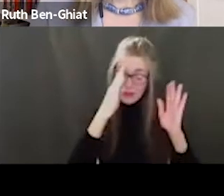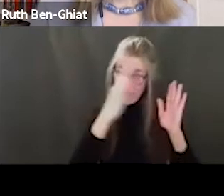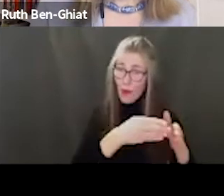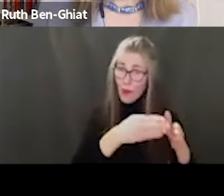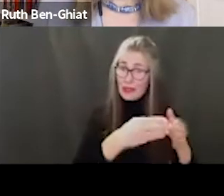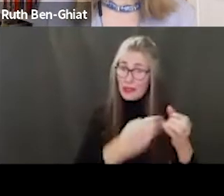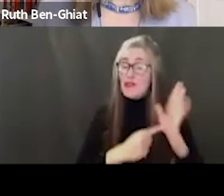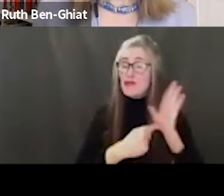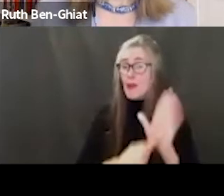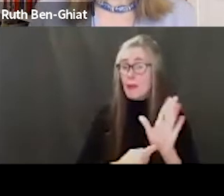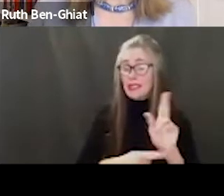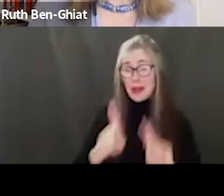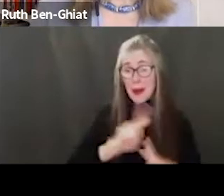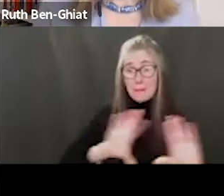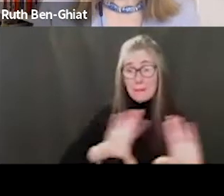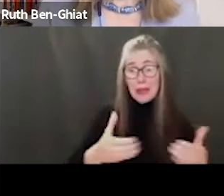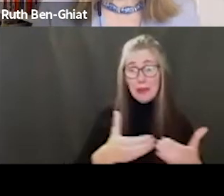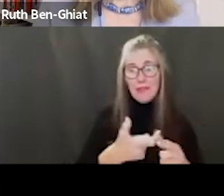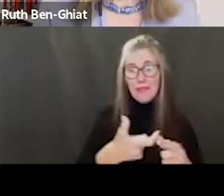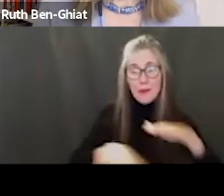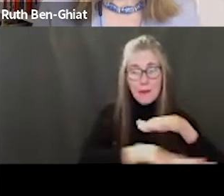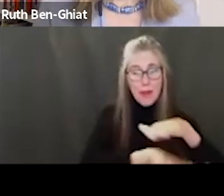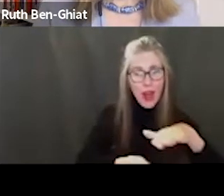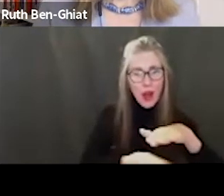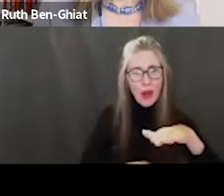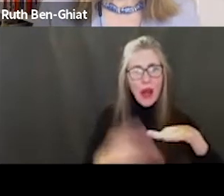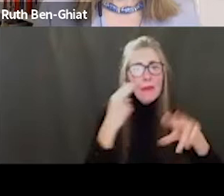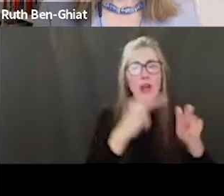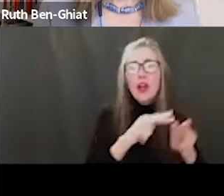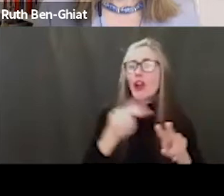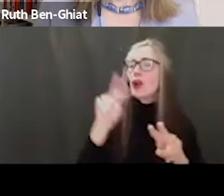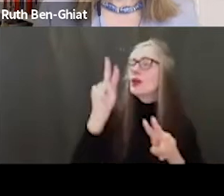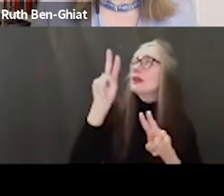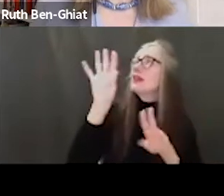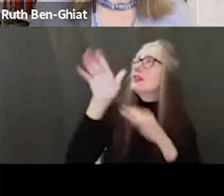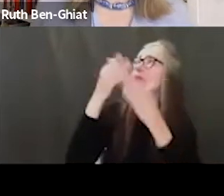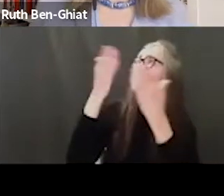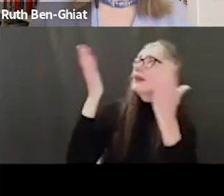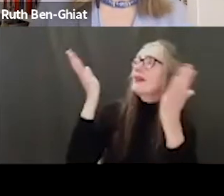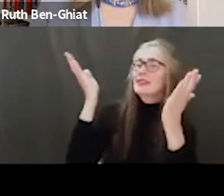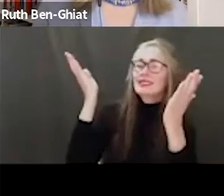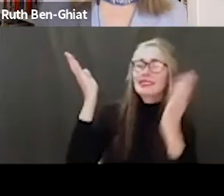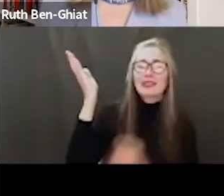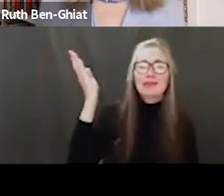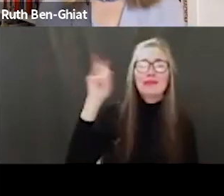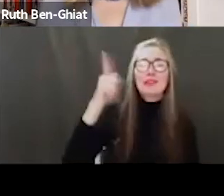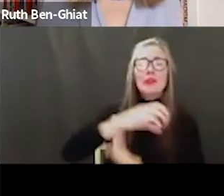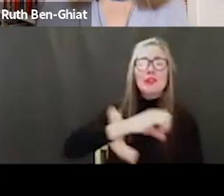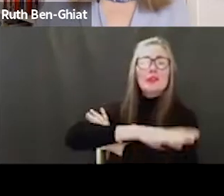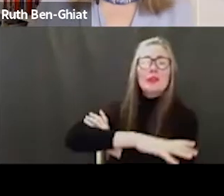So he's acclaimed from below, but of course he's looking toward the heavens because he was supposed to